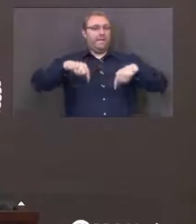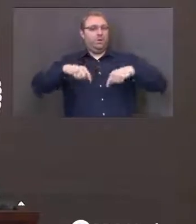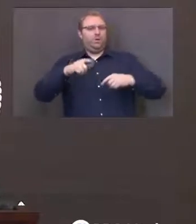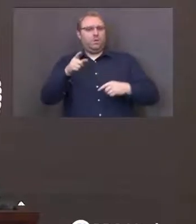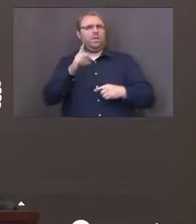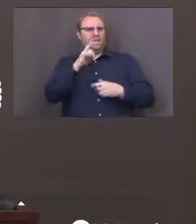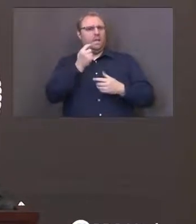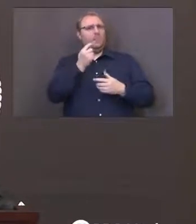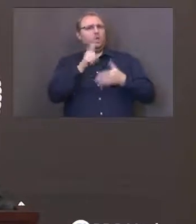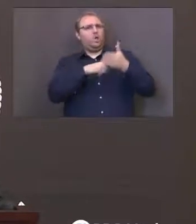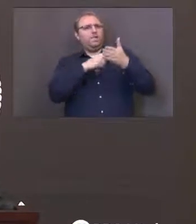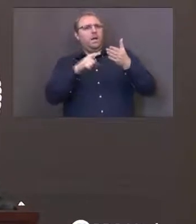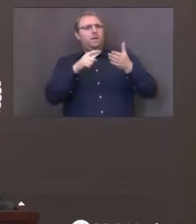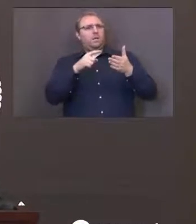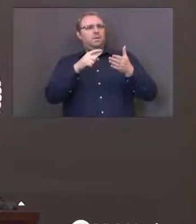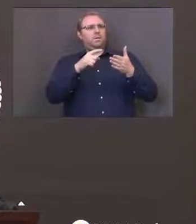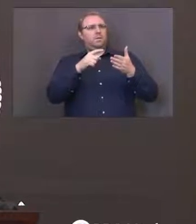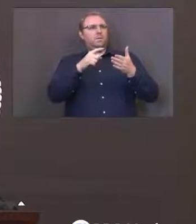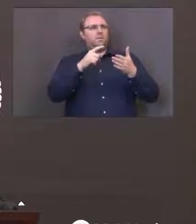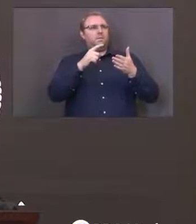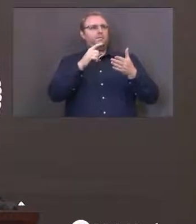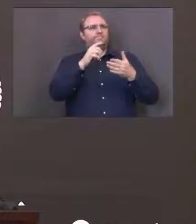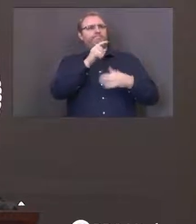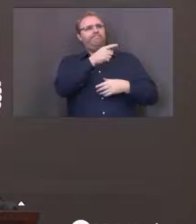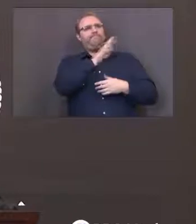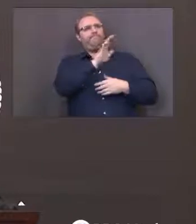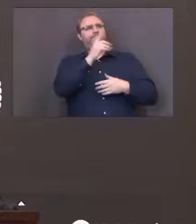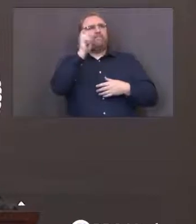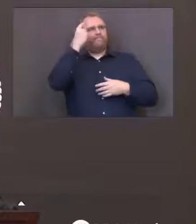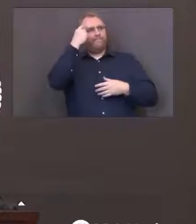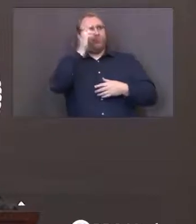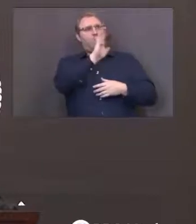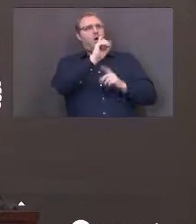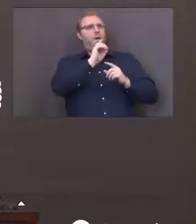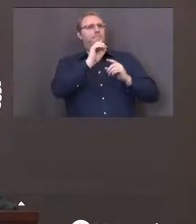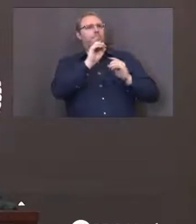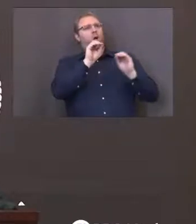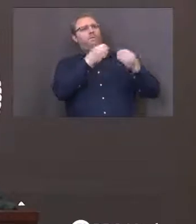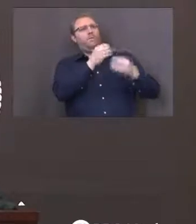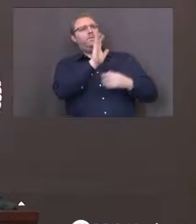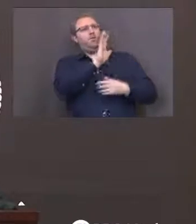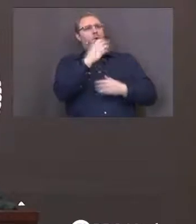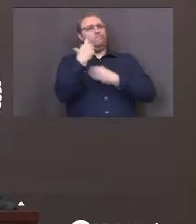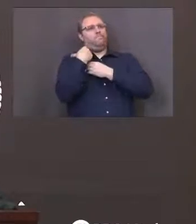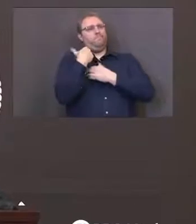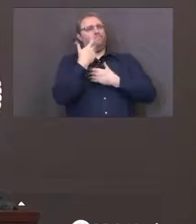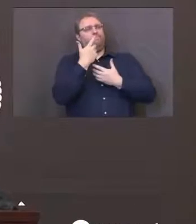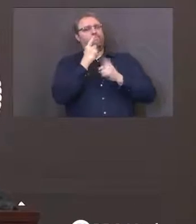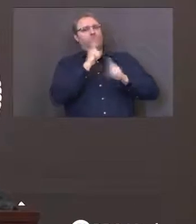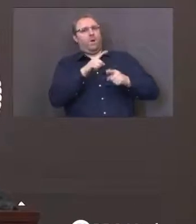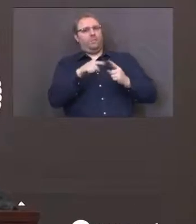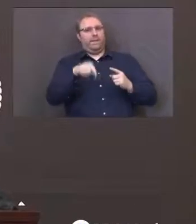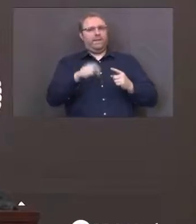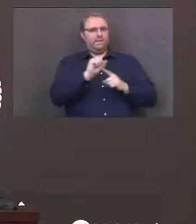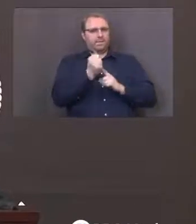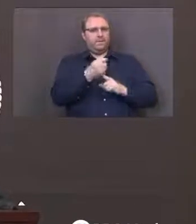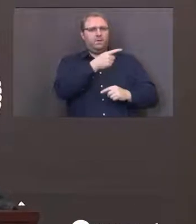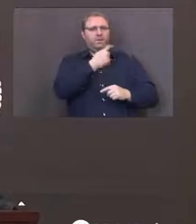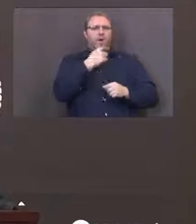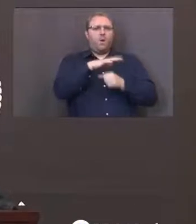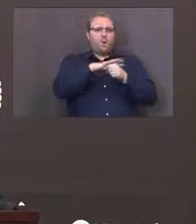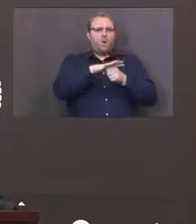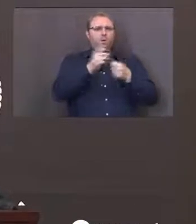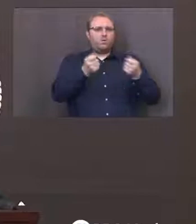has criticized the governor's, your office's response to this, saying that you mentioned about